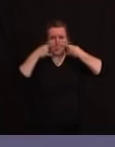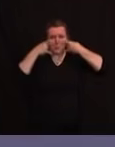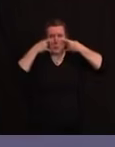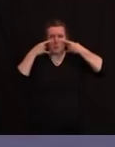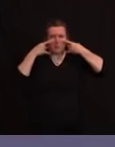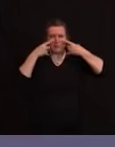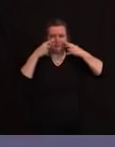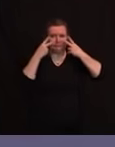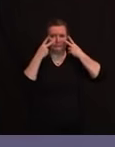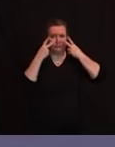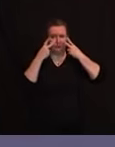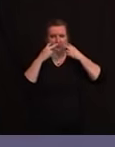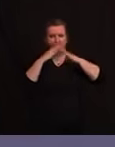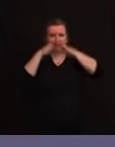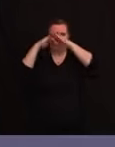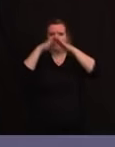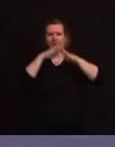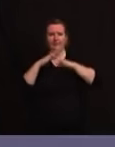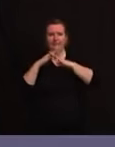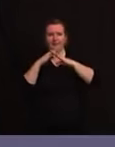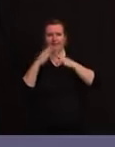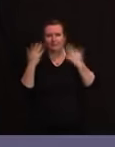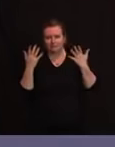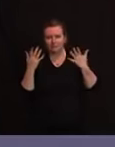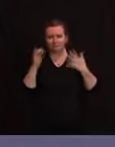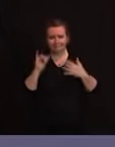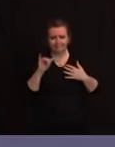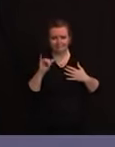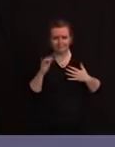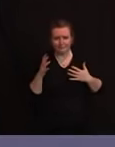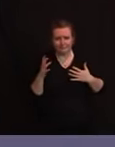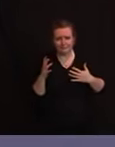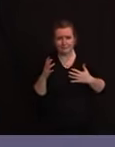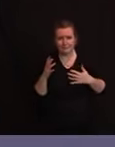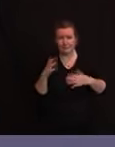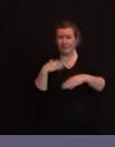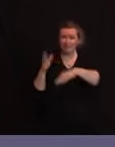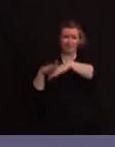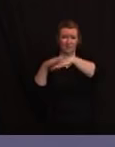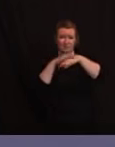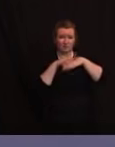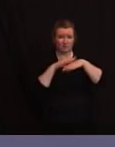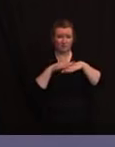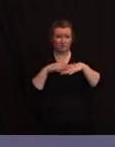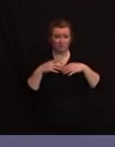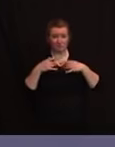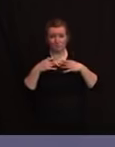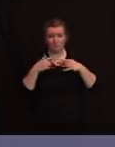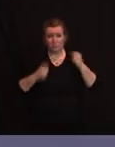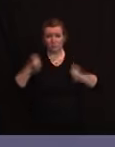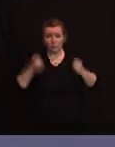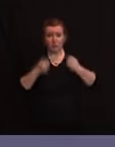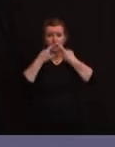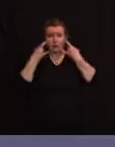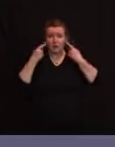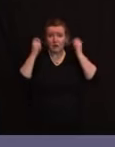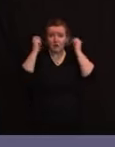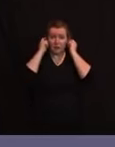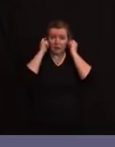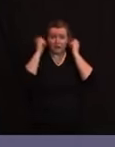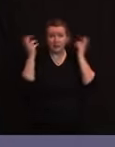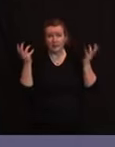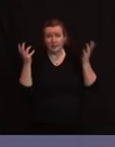vision. Probably not a good time to have the earbuds in with the music cracked at 12 on a scale of 10 would be another sort